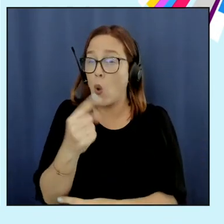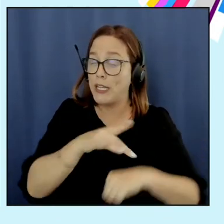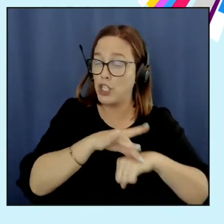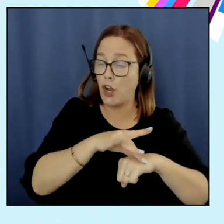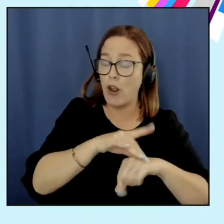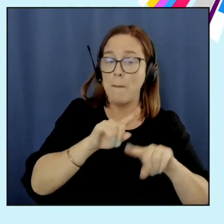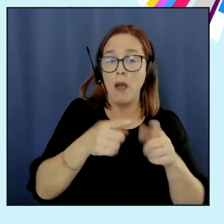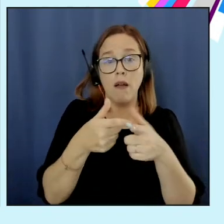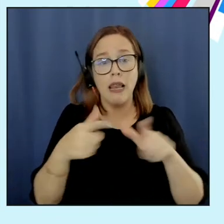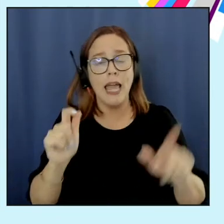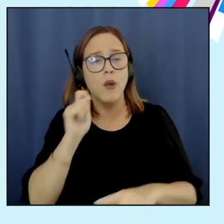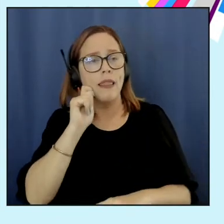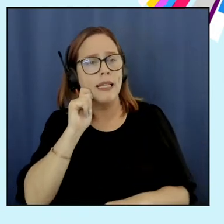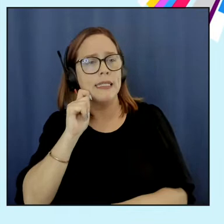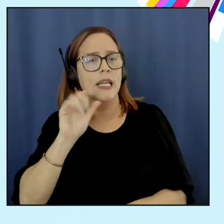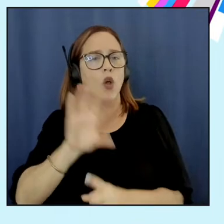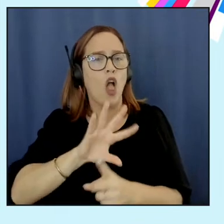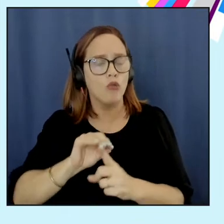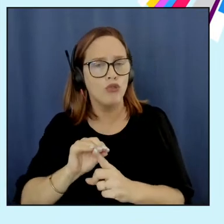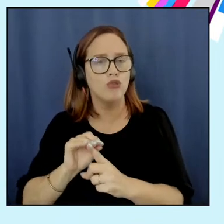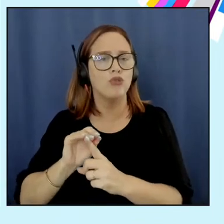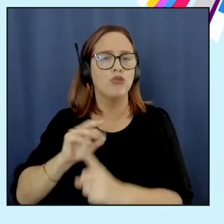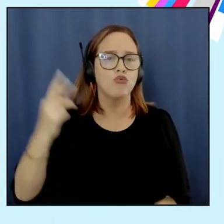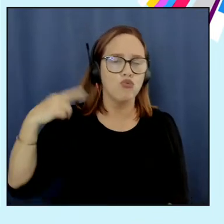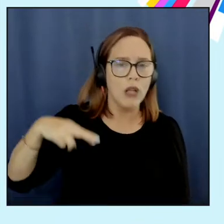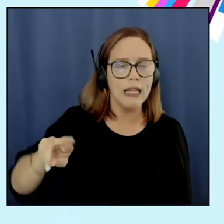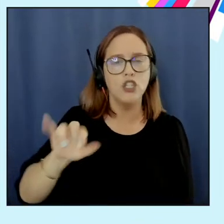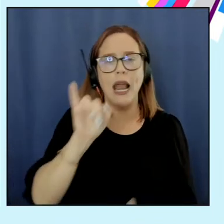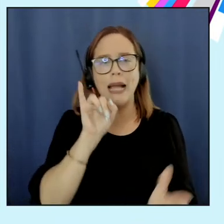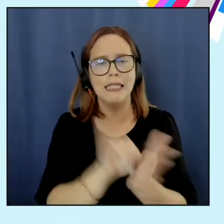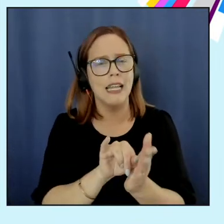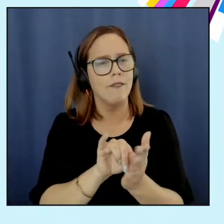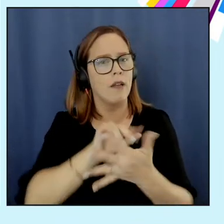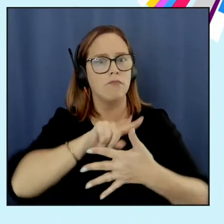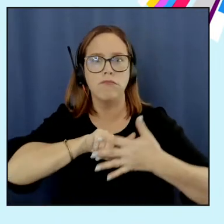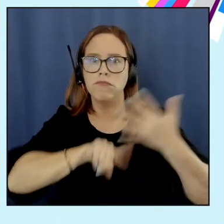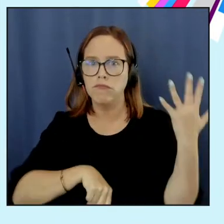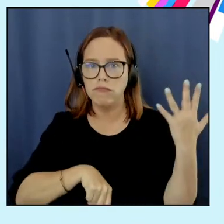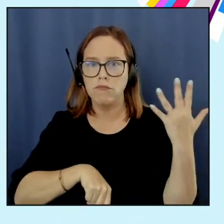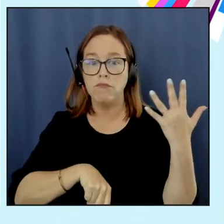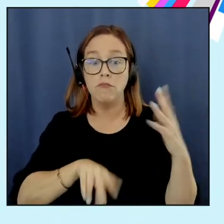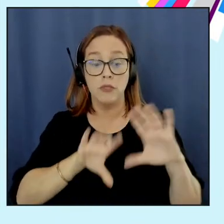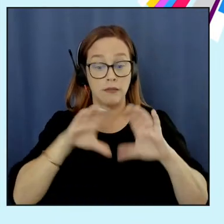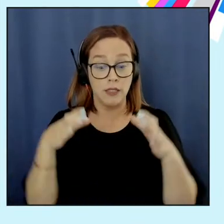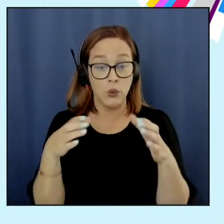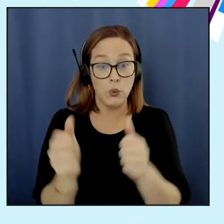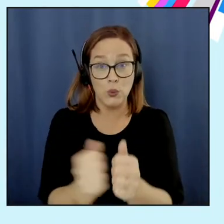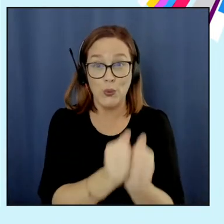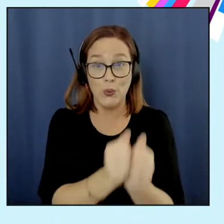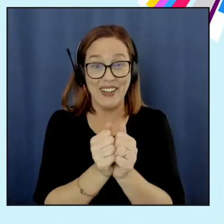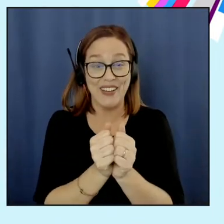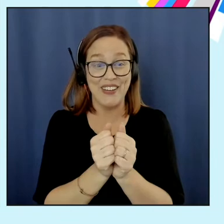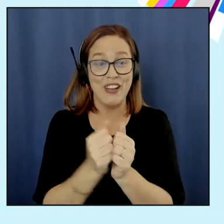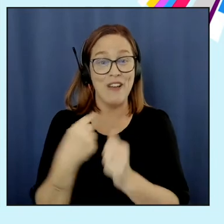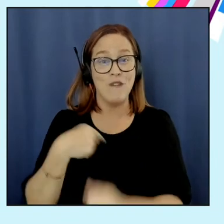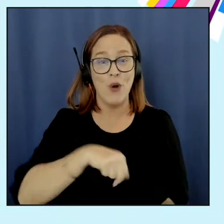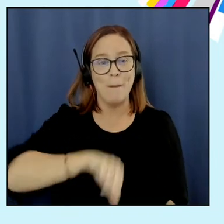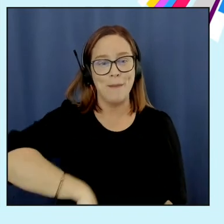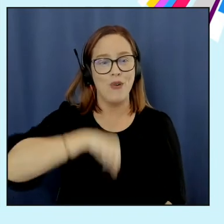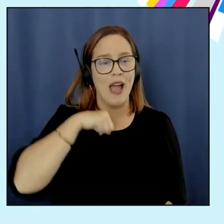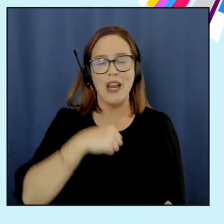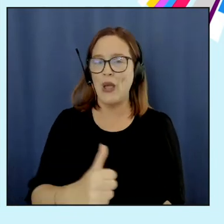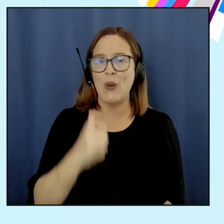cultures, religions, identities, you name them, and come together to join a collective fight which won't be over until it's over for